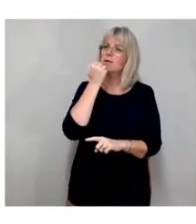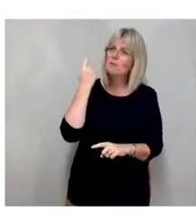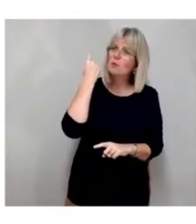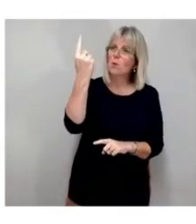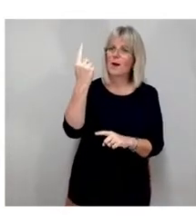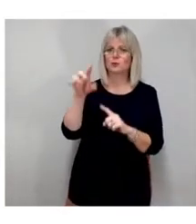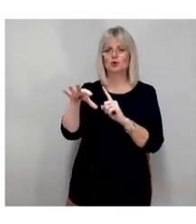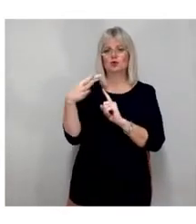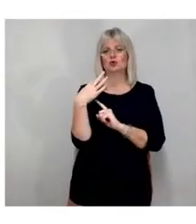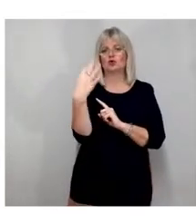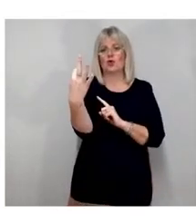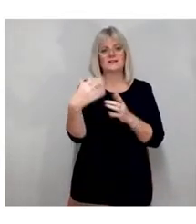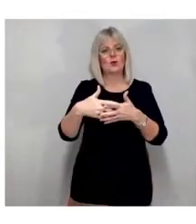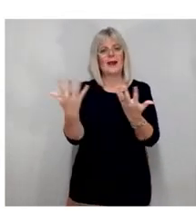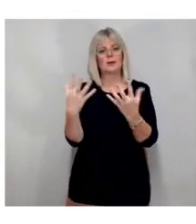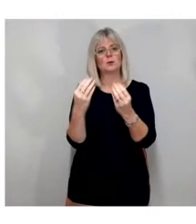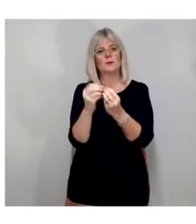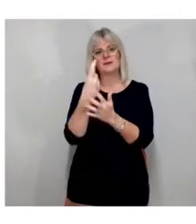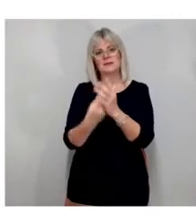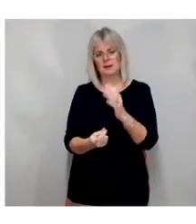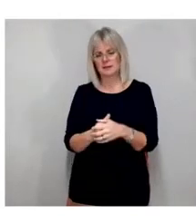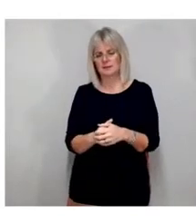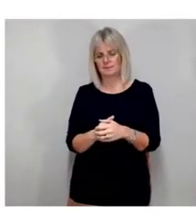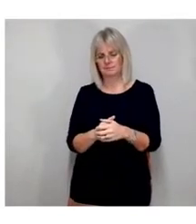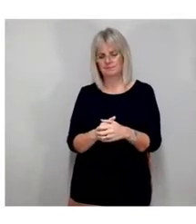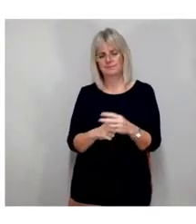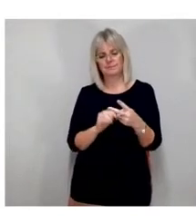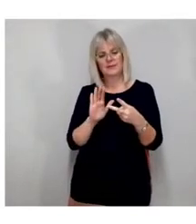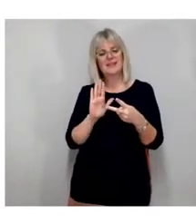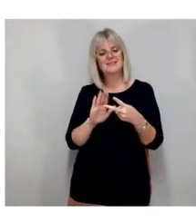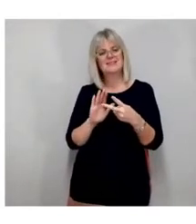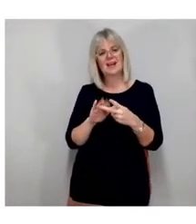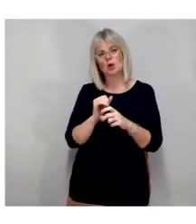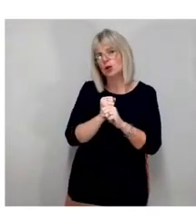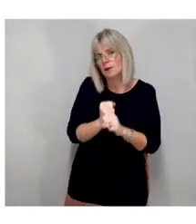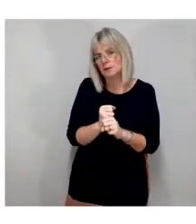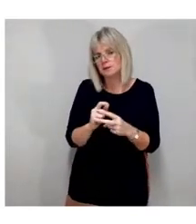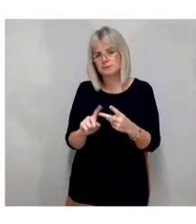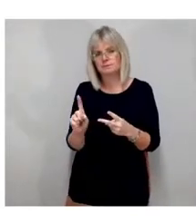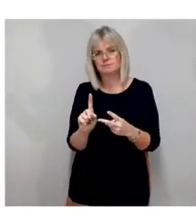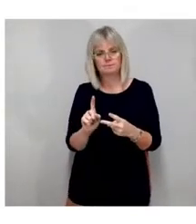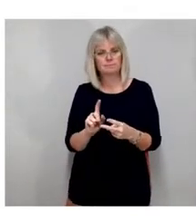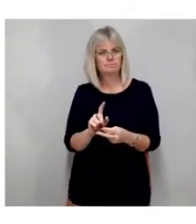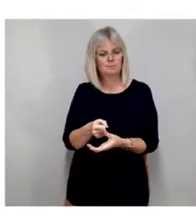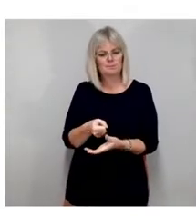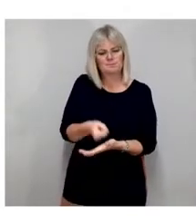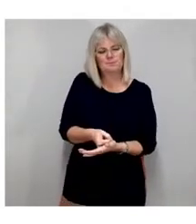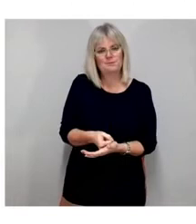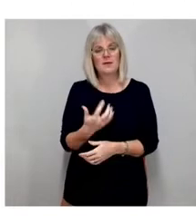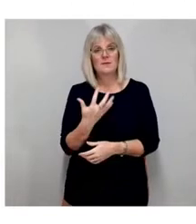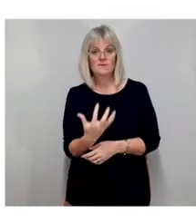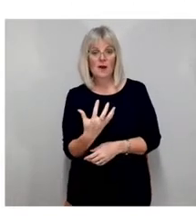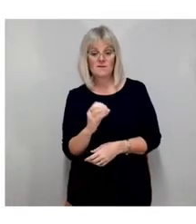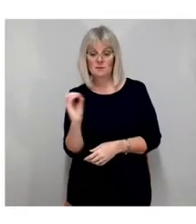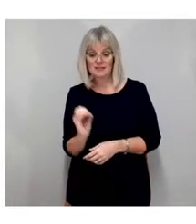world. And the second commitment we made is that at least 5% of our workforce will be people with disabilities by